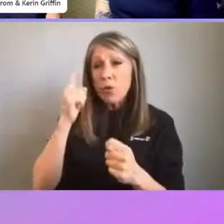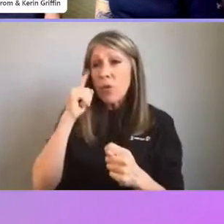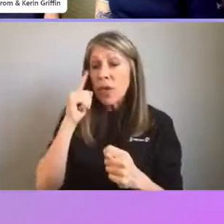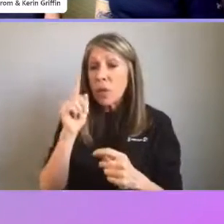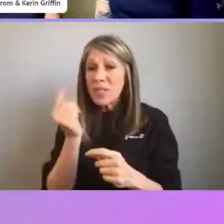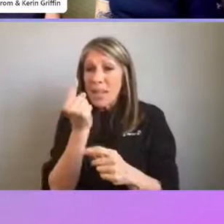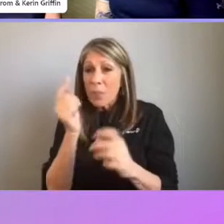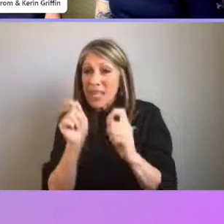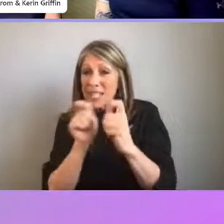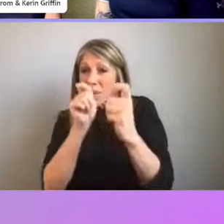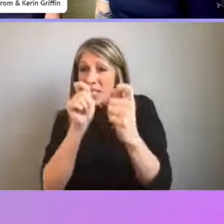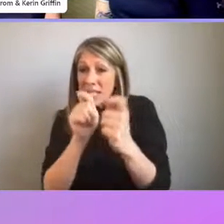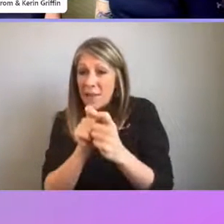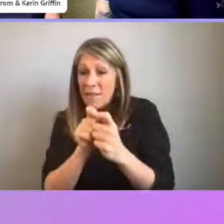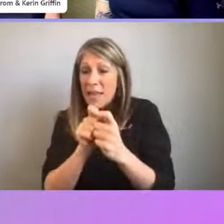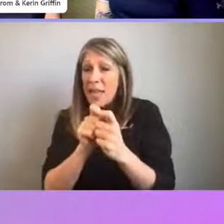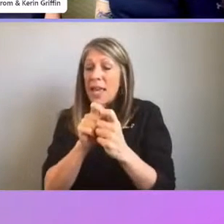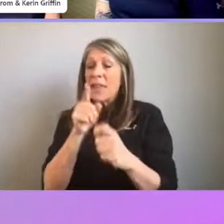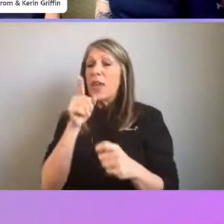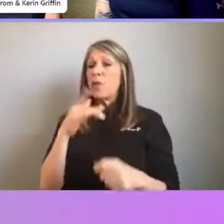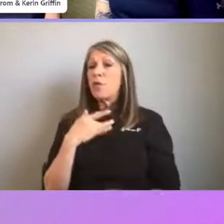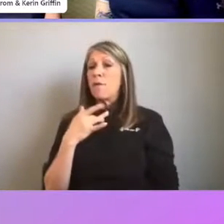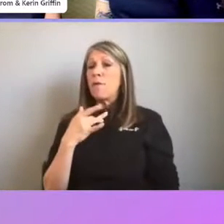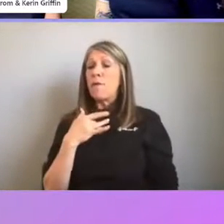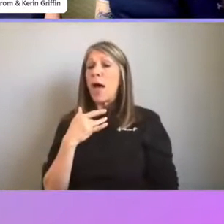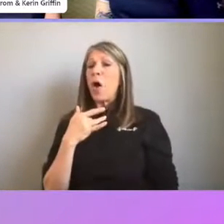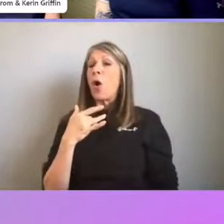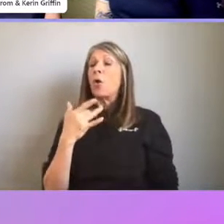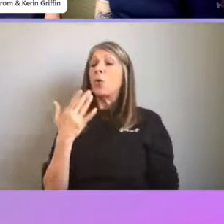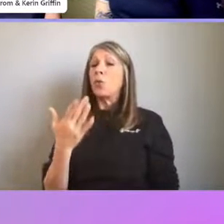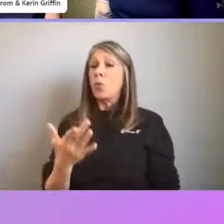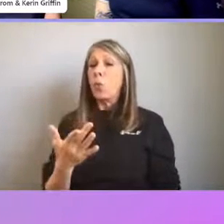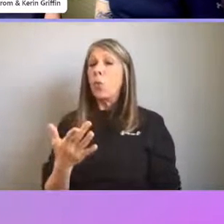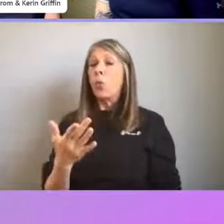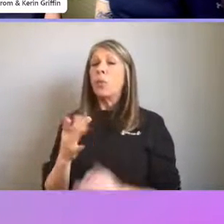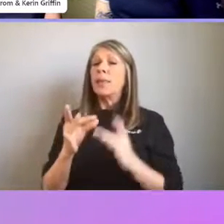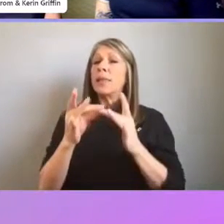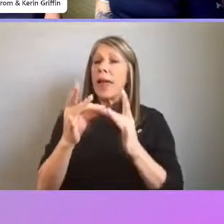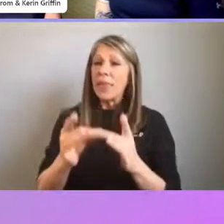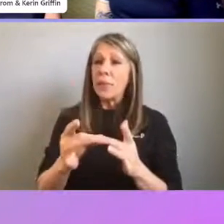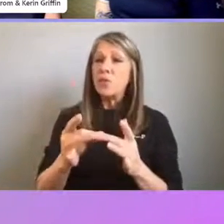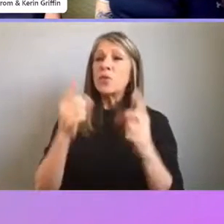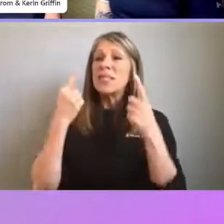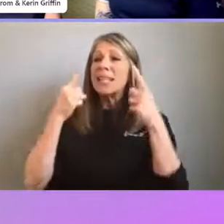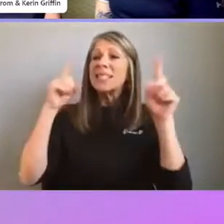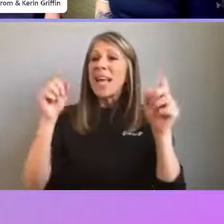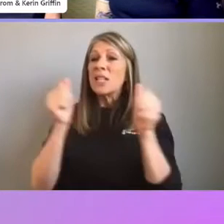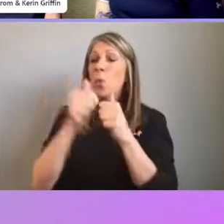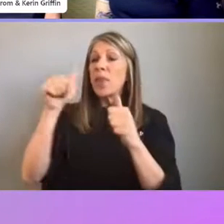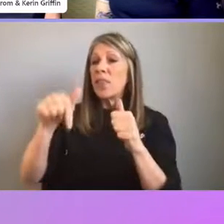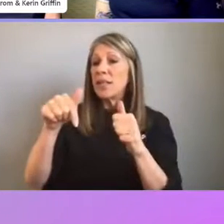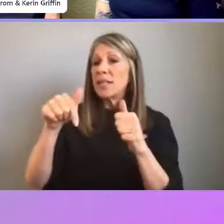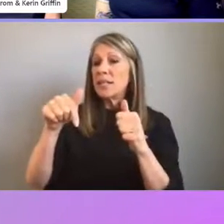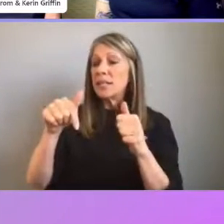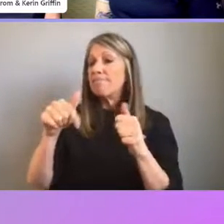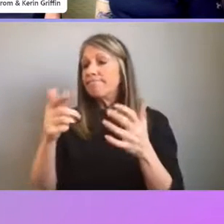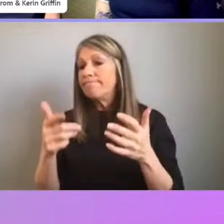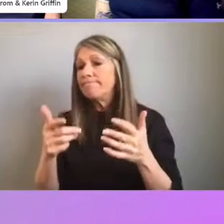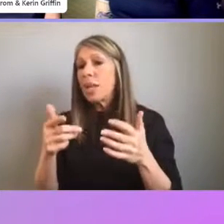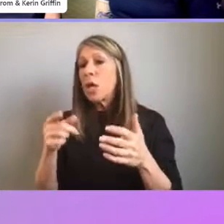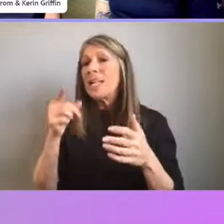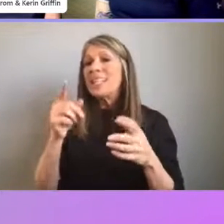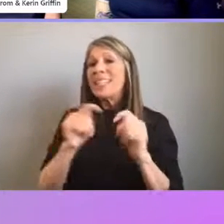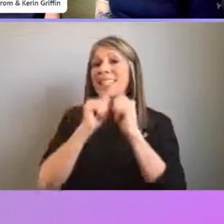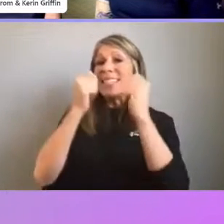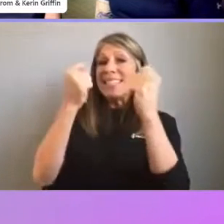the teams you tried this with that you felt would lend them to success with this method? For example, did the team's prior